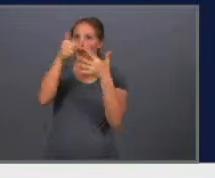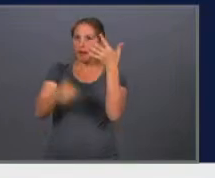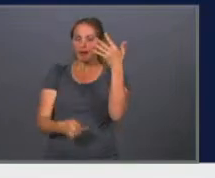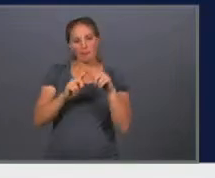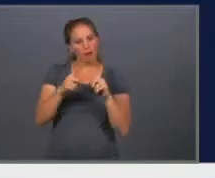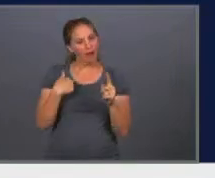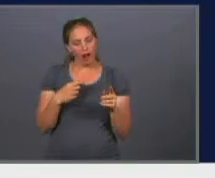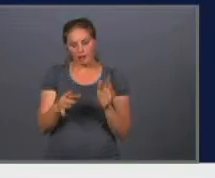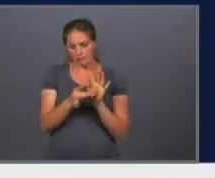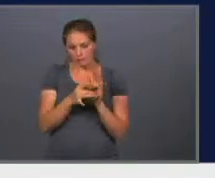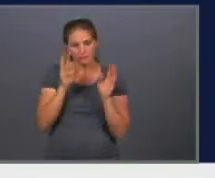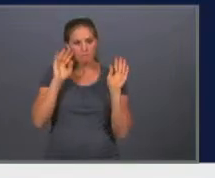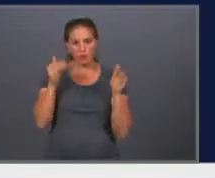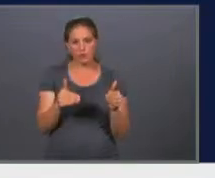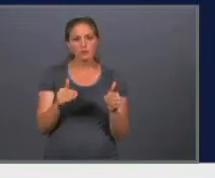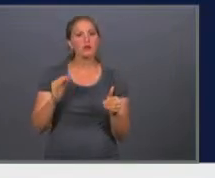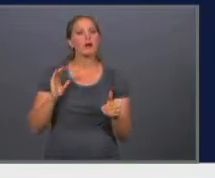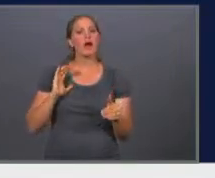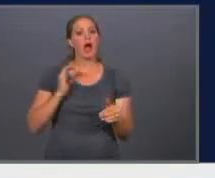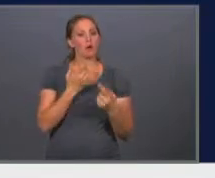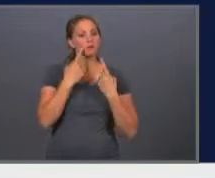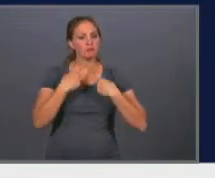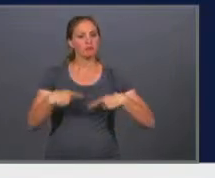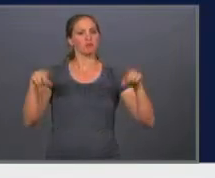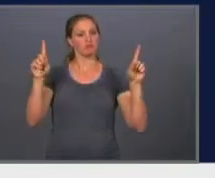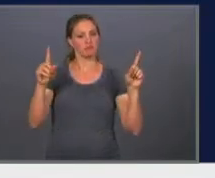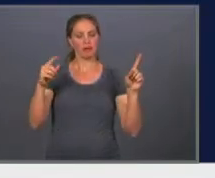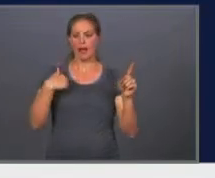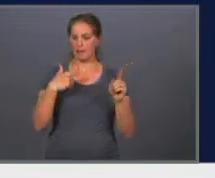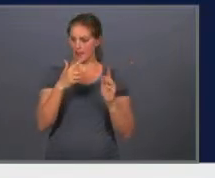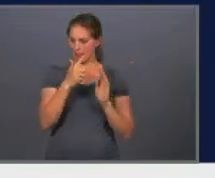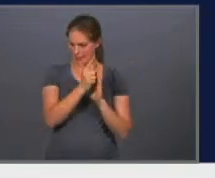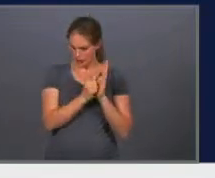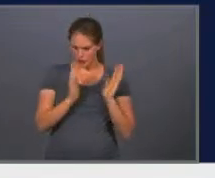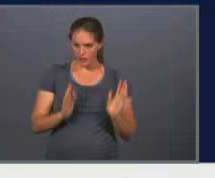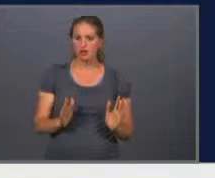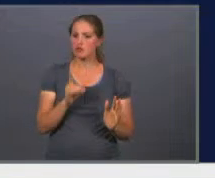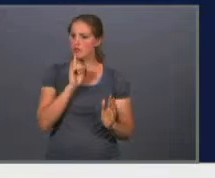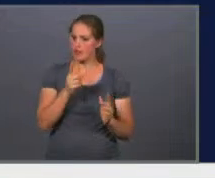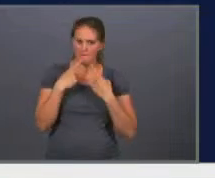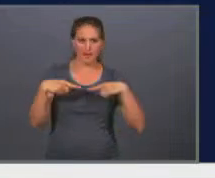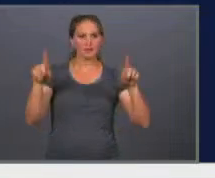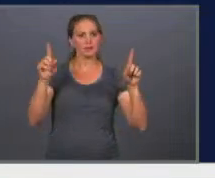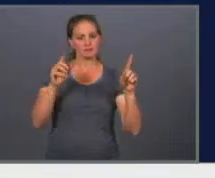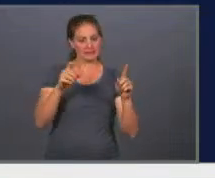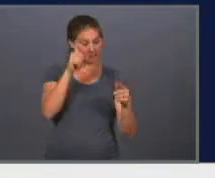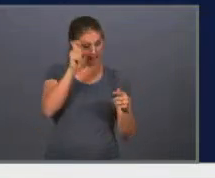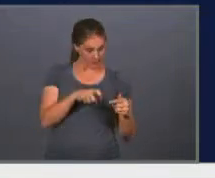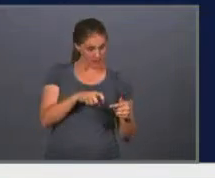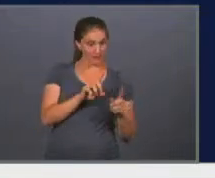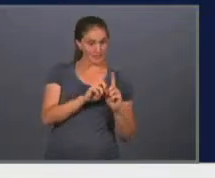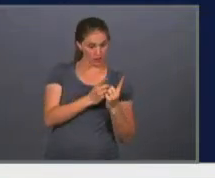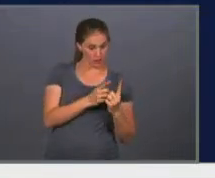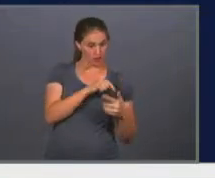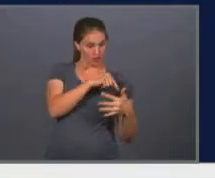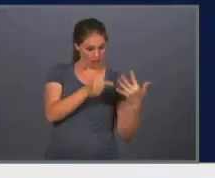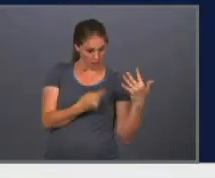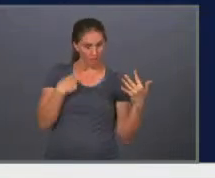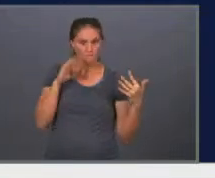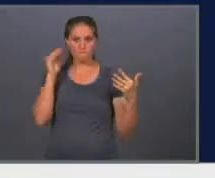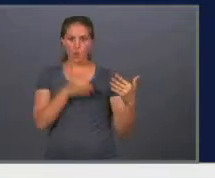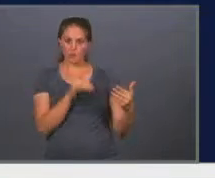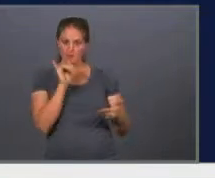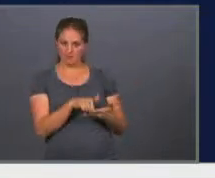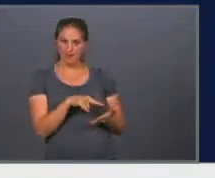is how productive we've been. We've been an effective legislator. We have focused on the needs of the district. And that goes